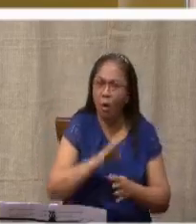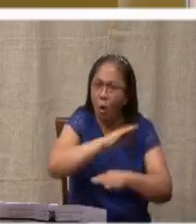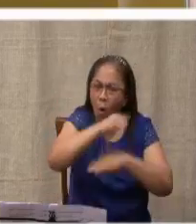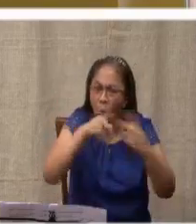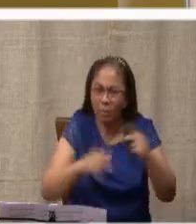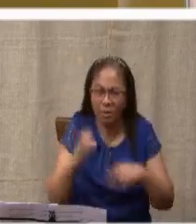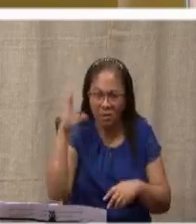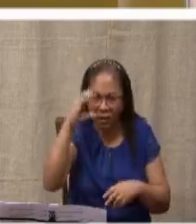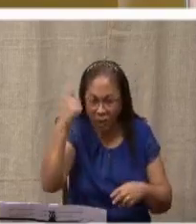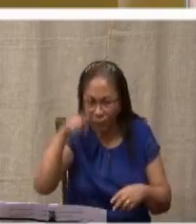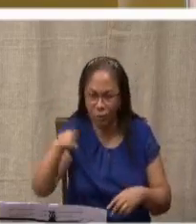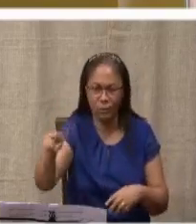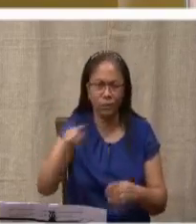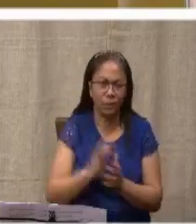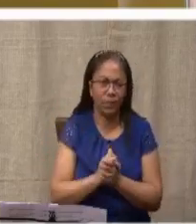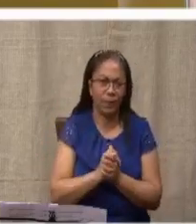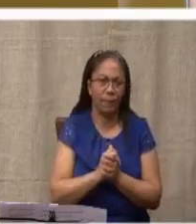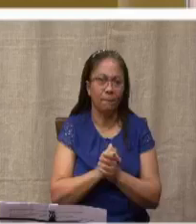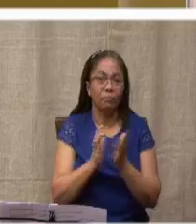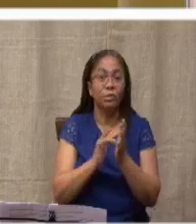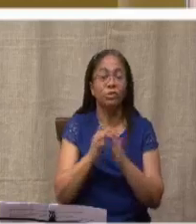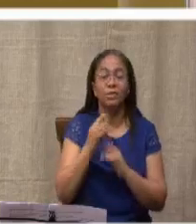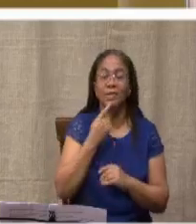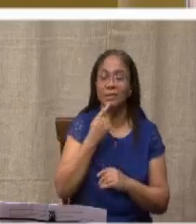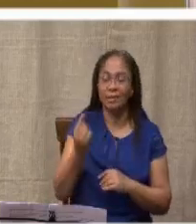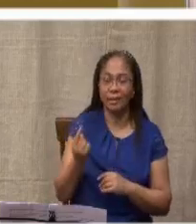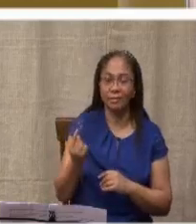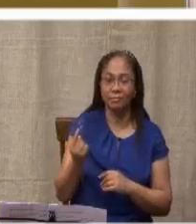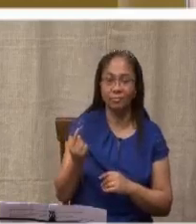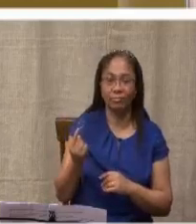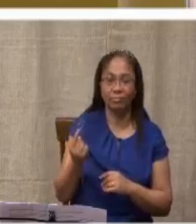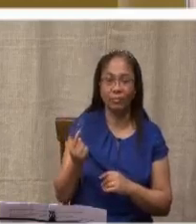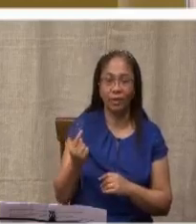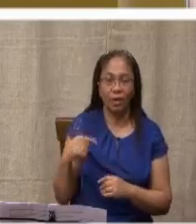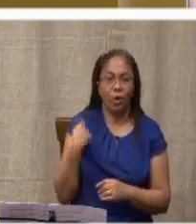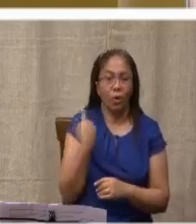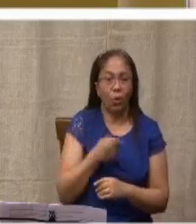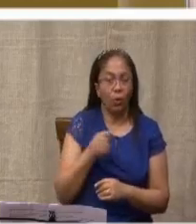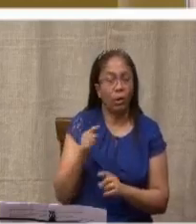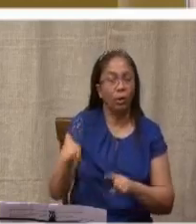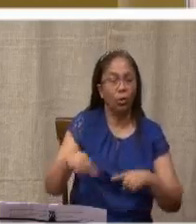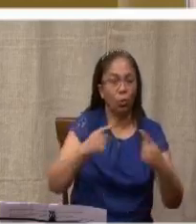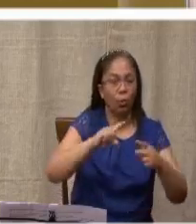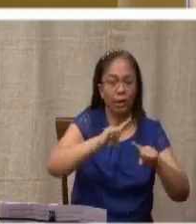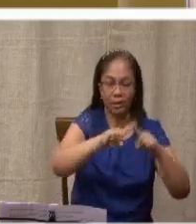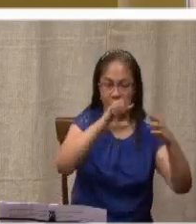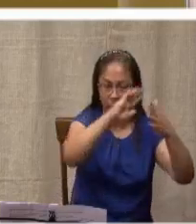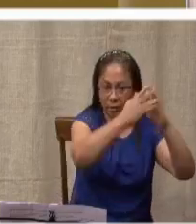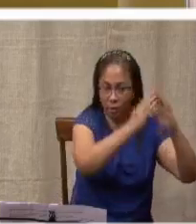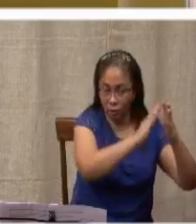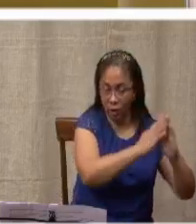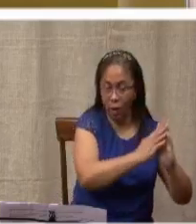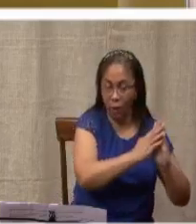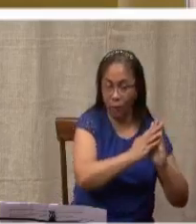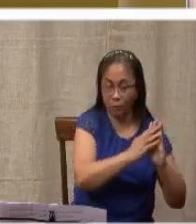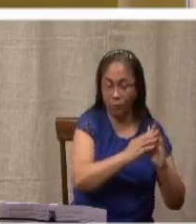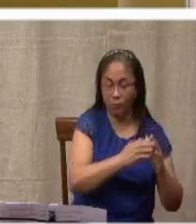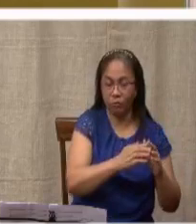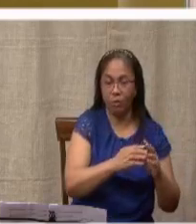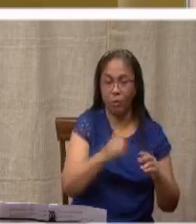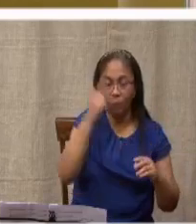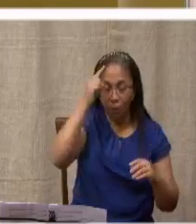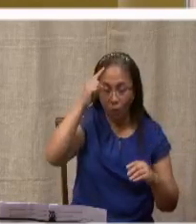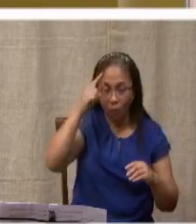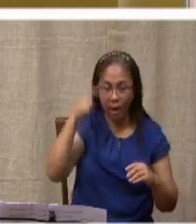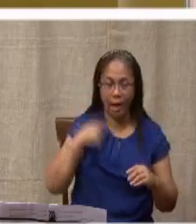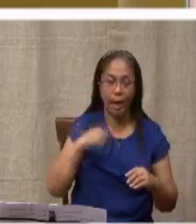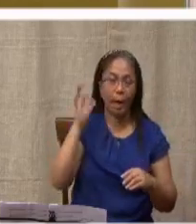everybody is looking for you he answered let us go elsewhere to the neighboring country towns so